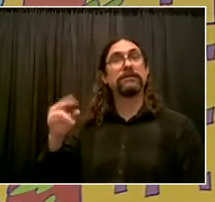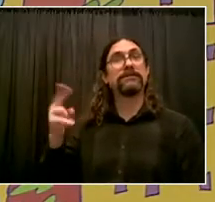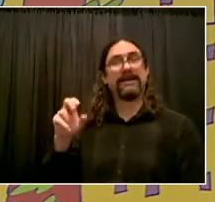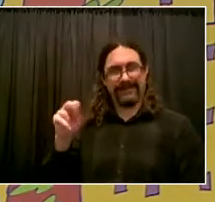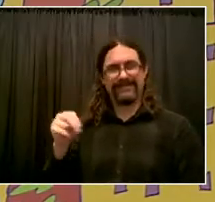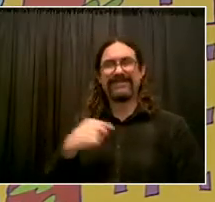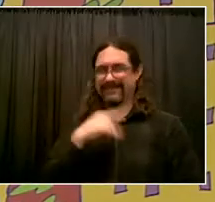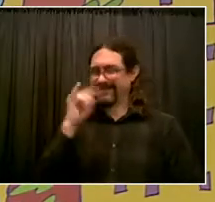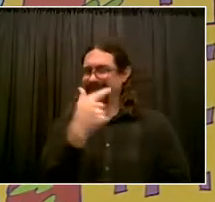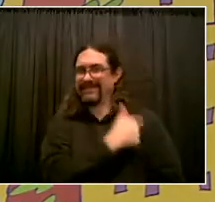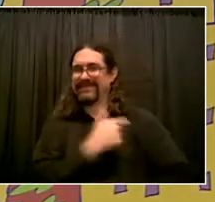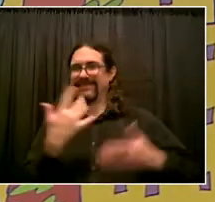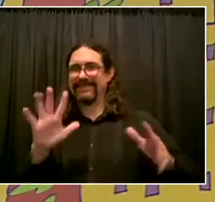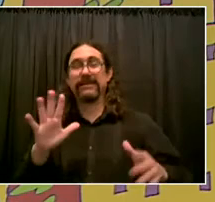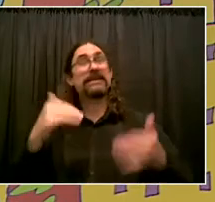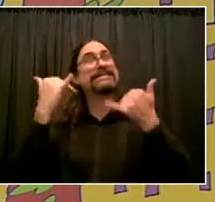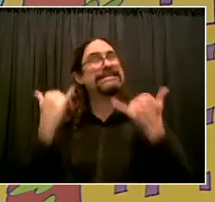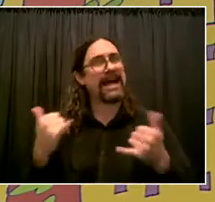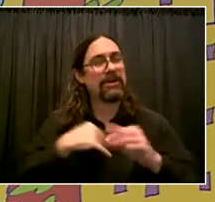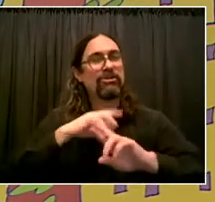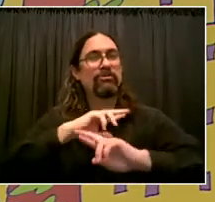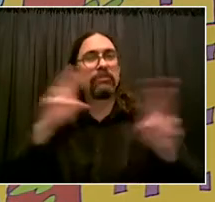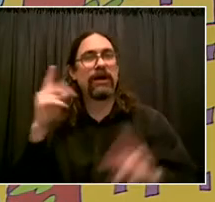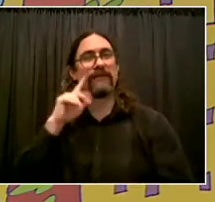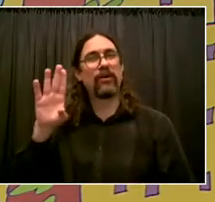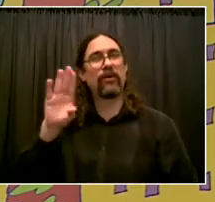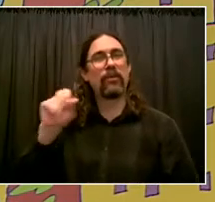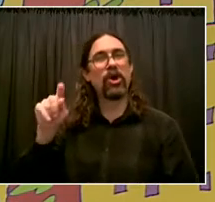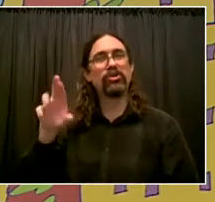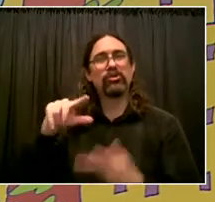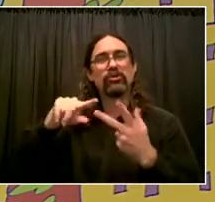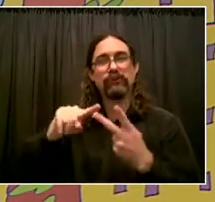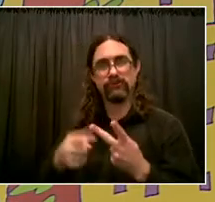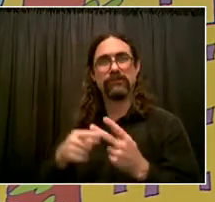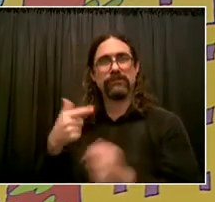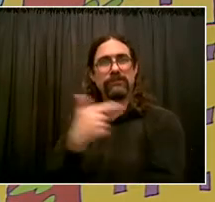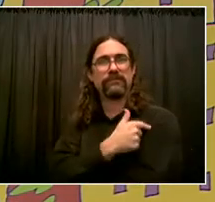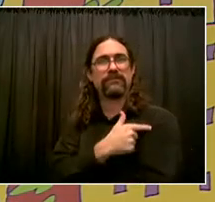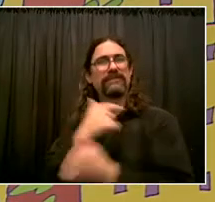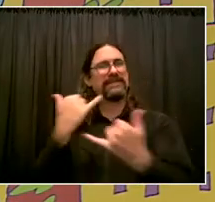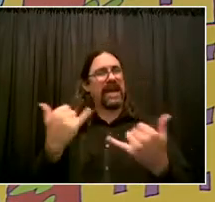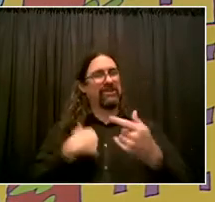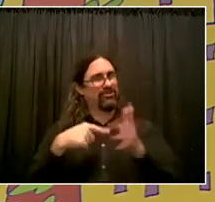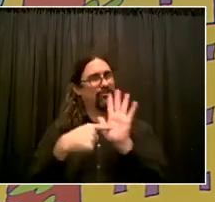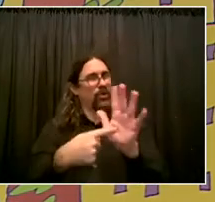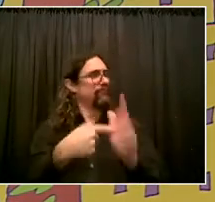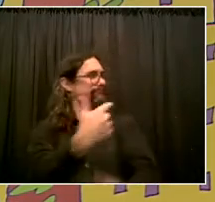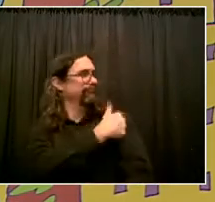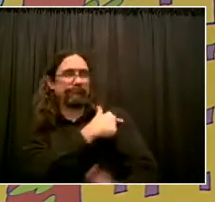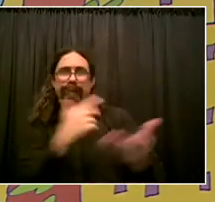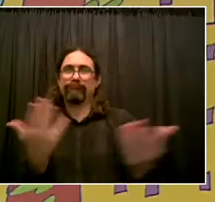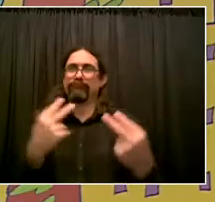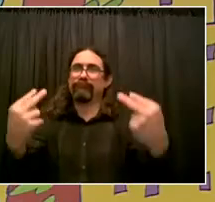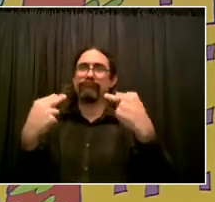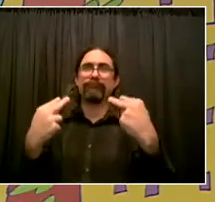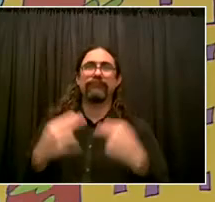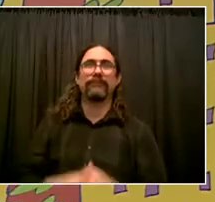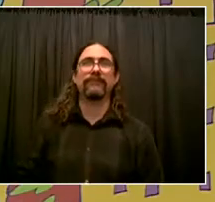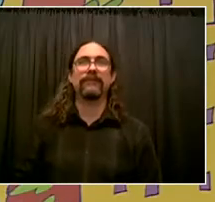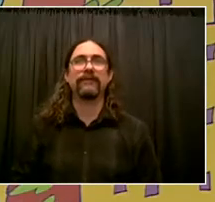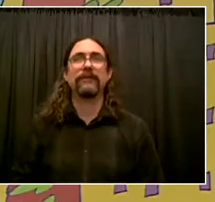Johnson & Johnson recipient, the best alternative for the booster is Moderna. That's based on the latest